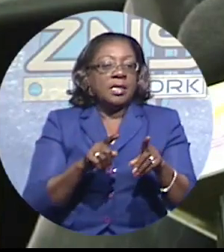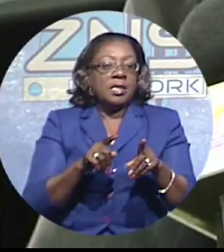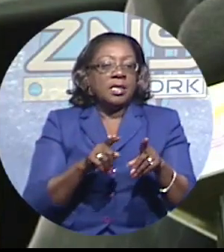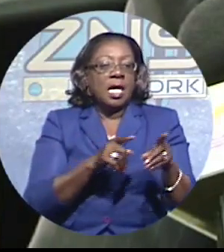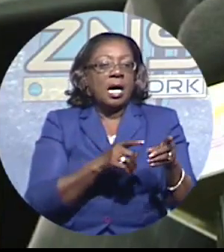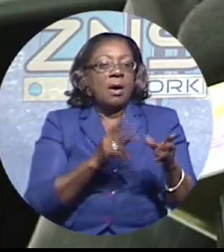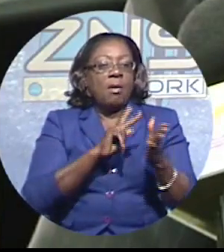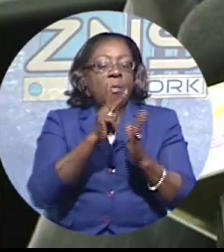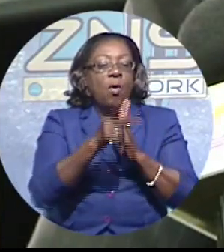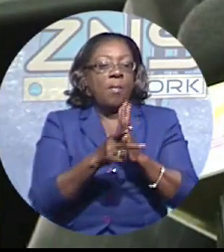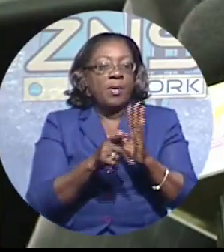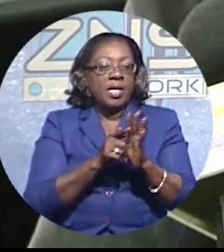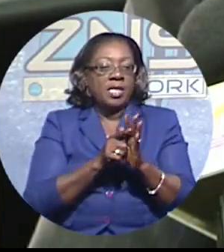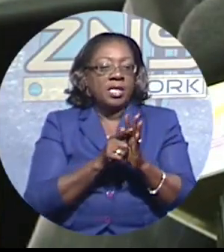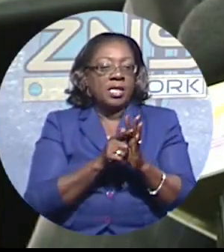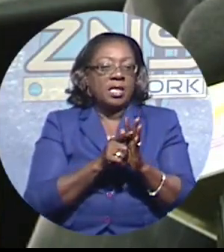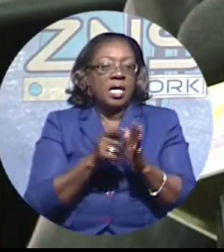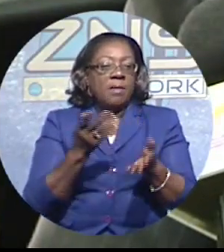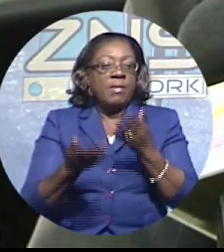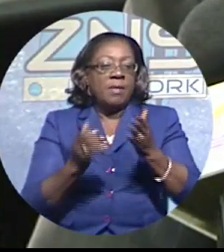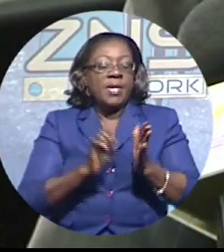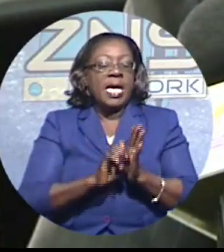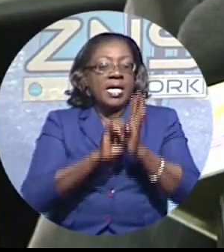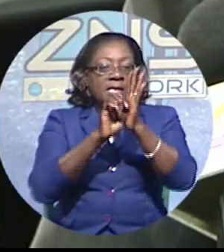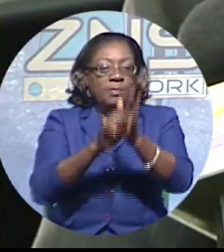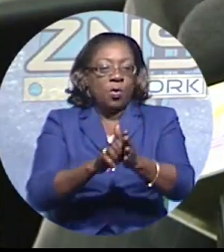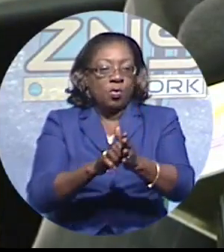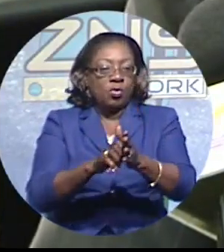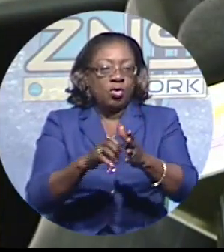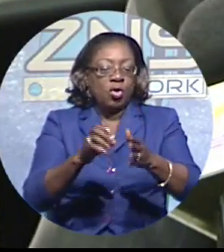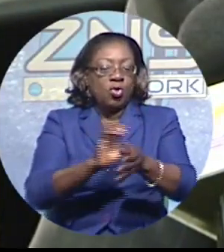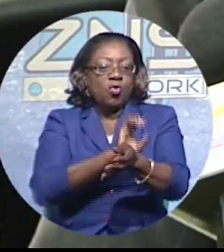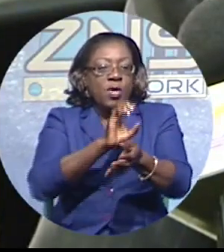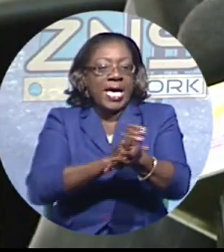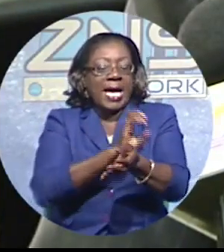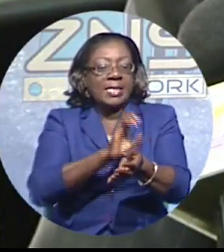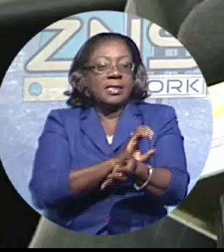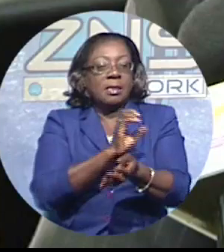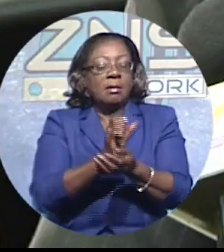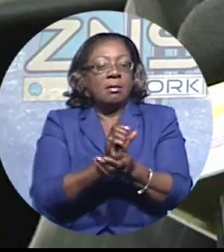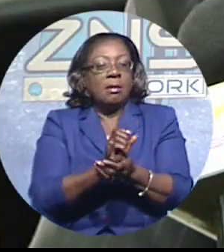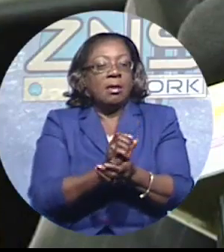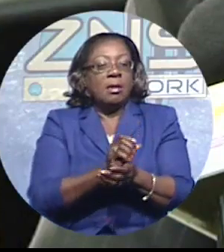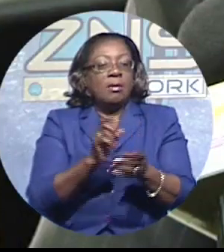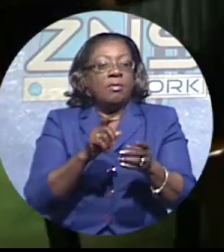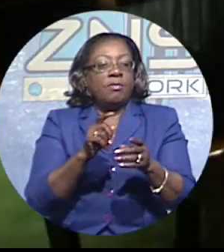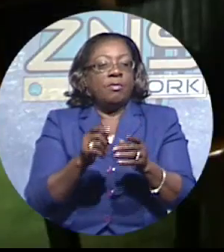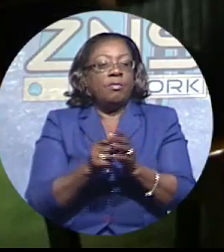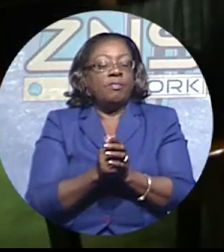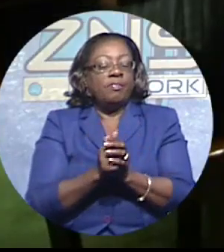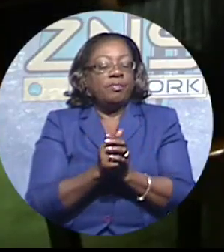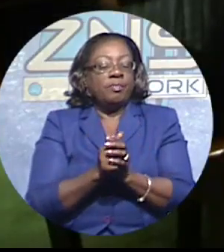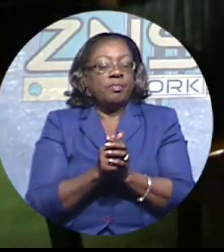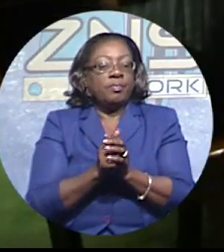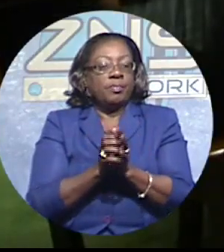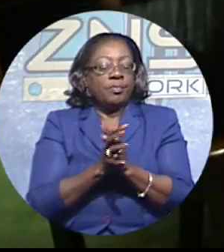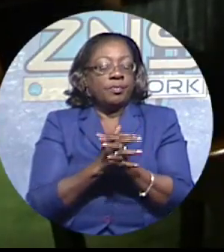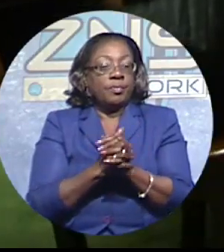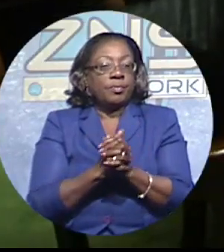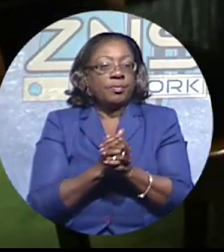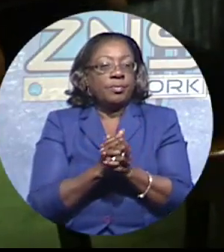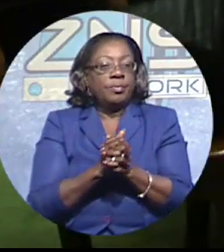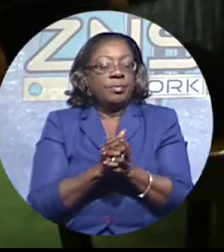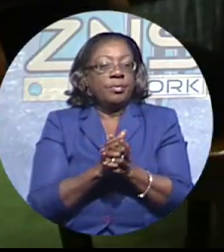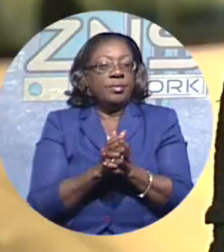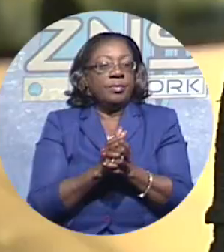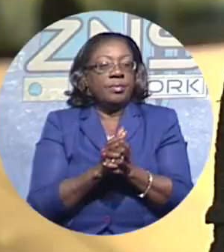our population can possibly be exposed to cancer. We see an increase in cancer within our community. Candino Knowles,